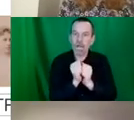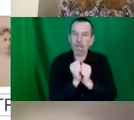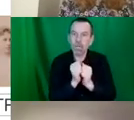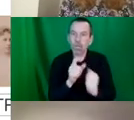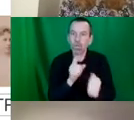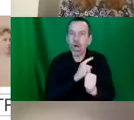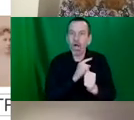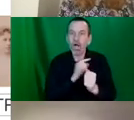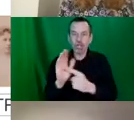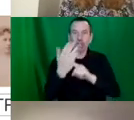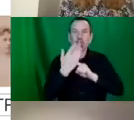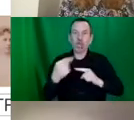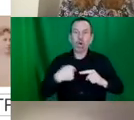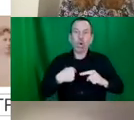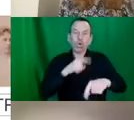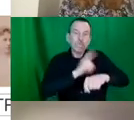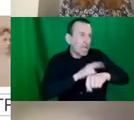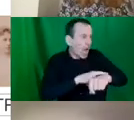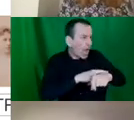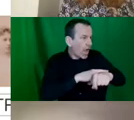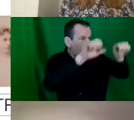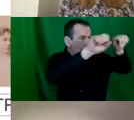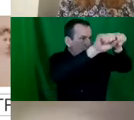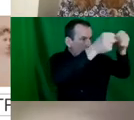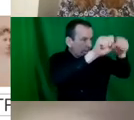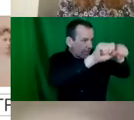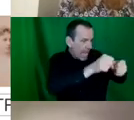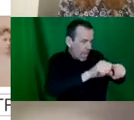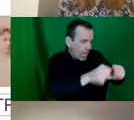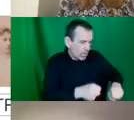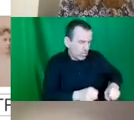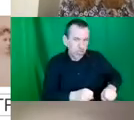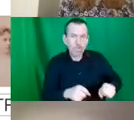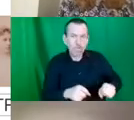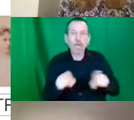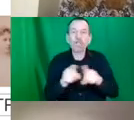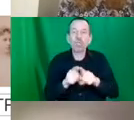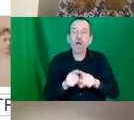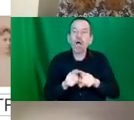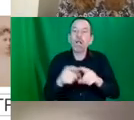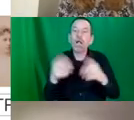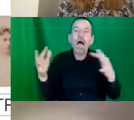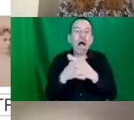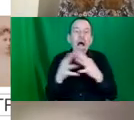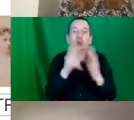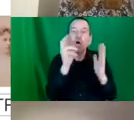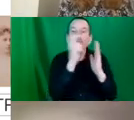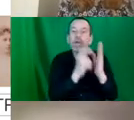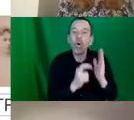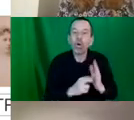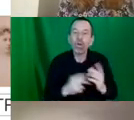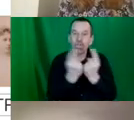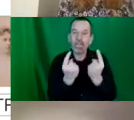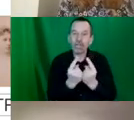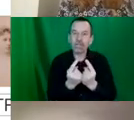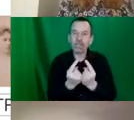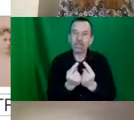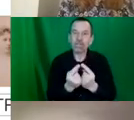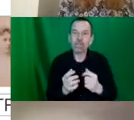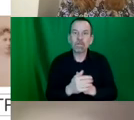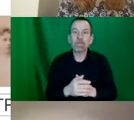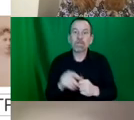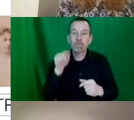between the different standards set by Icon and finding a method of recording which works for me. By doing this, I feel well prepared towards